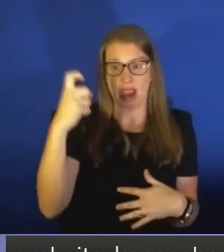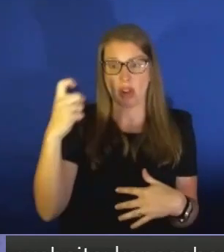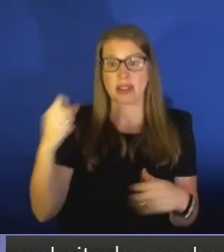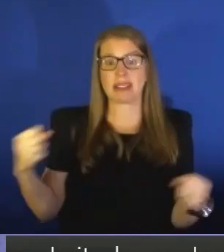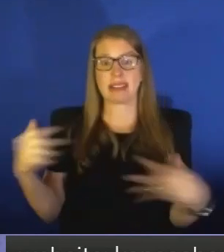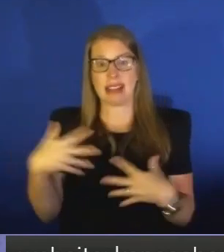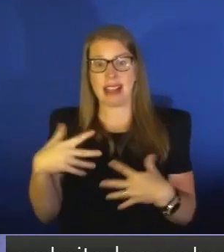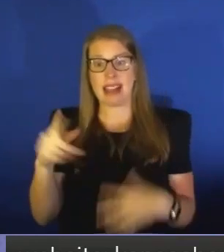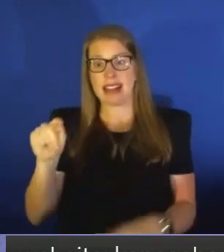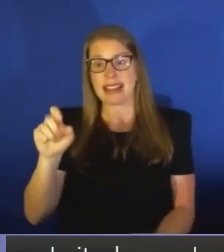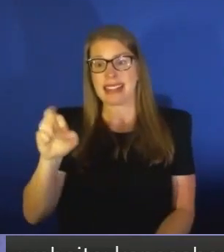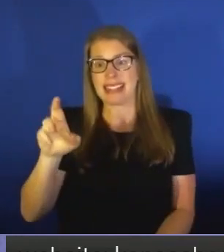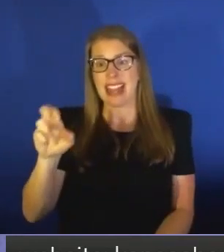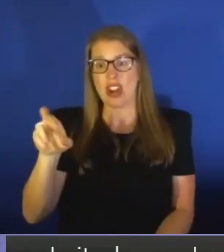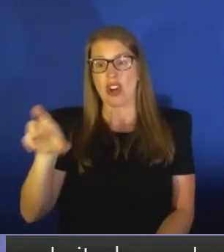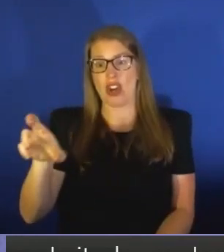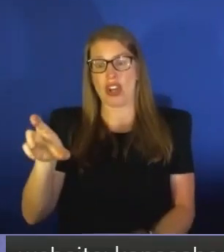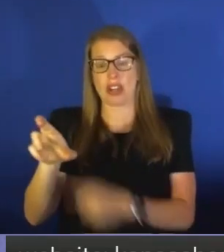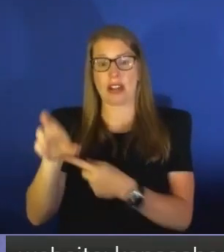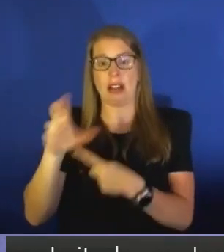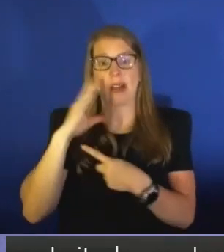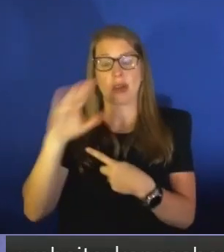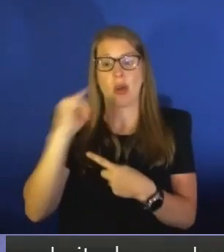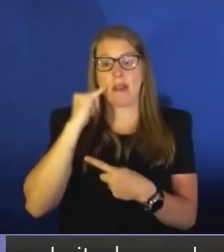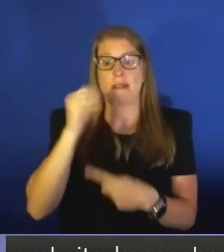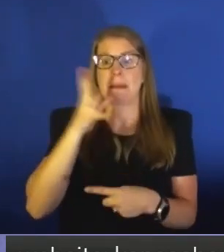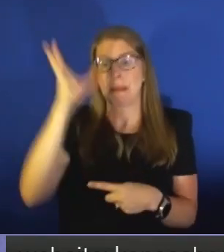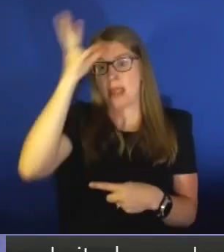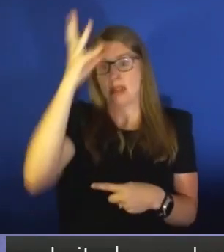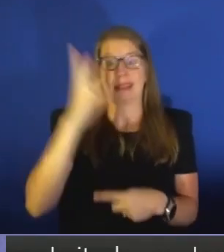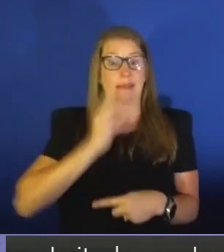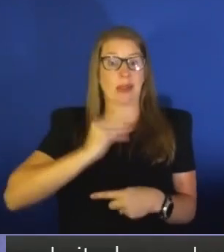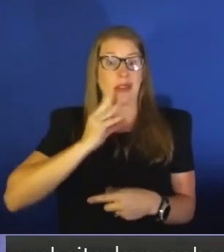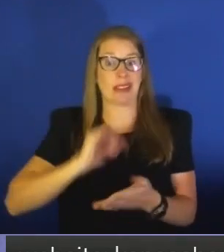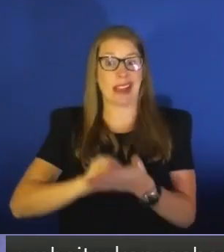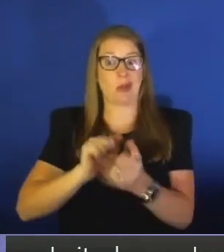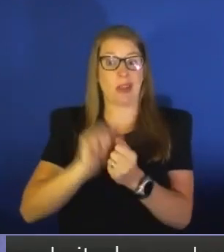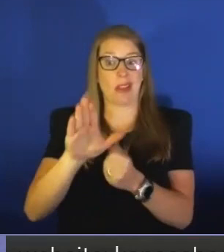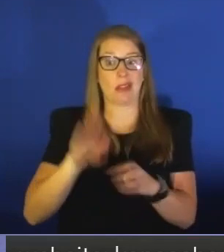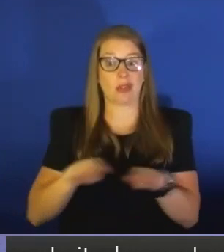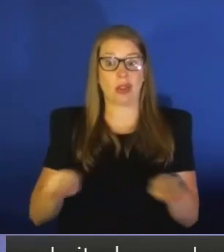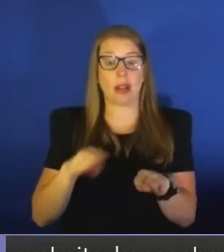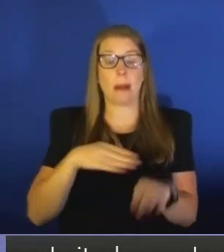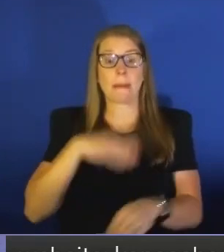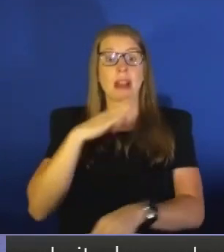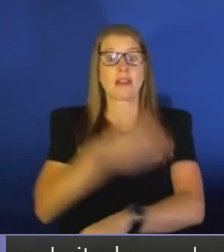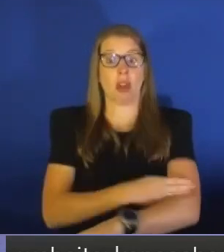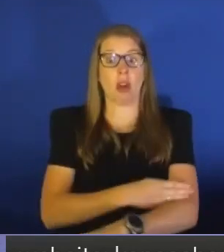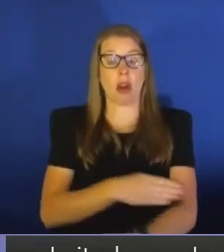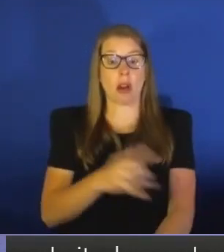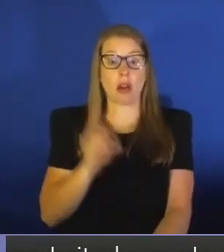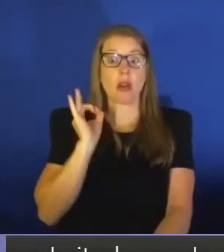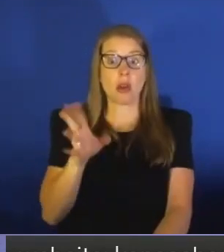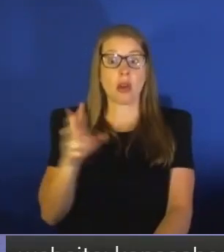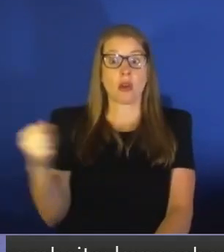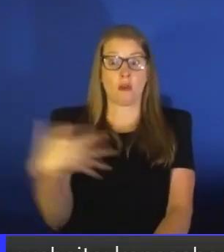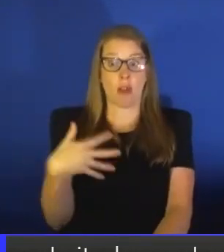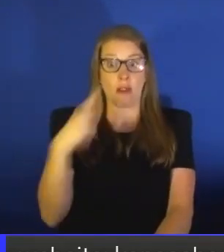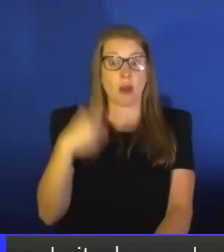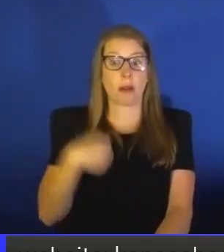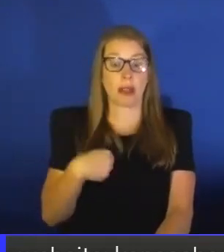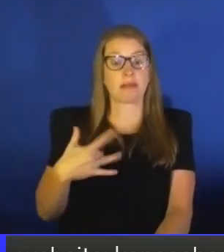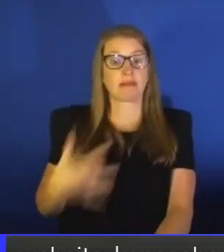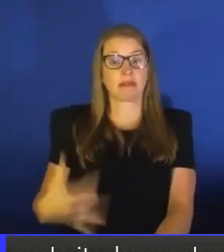severe night terrors, and I don't know if that's something that parents experience with their children, but when my daughter experienced, it was very frightening for me. It's typically